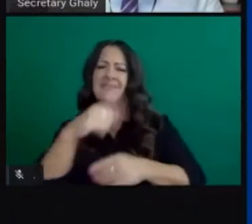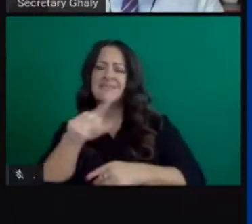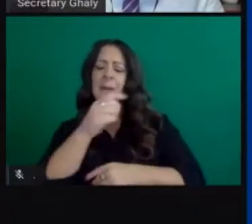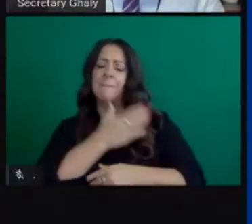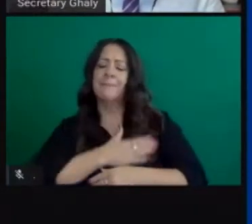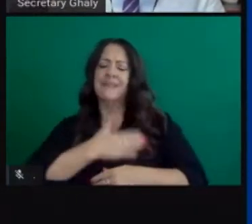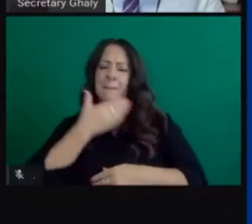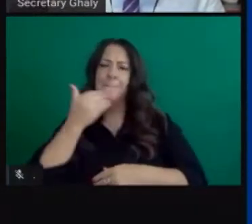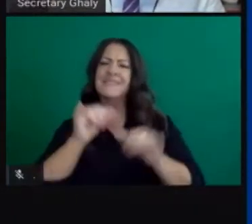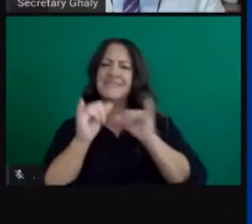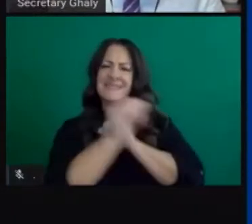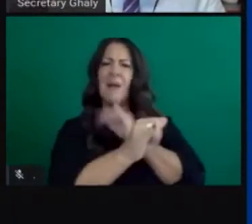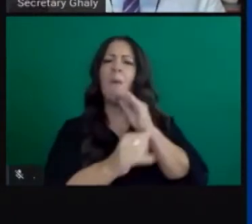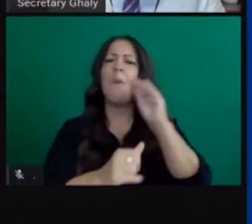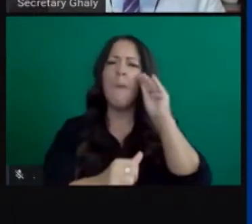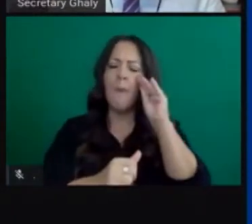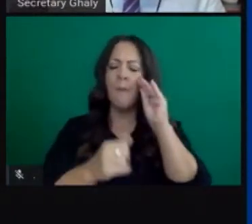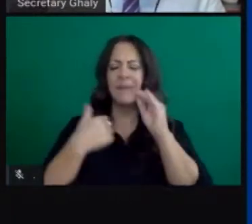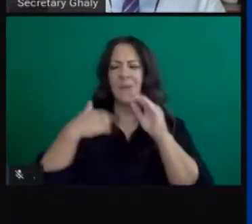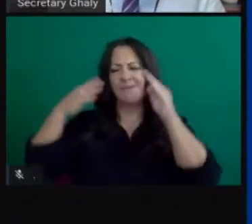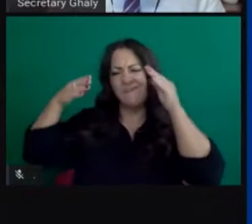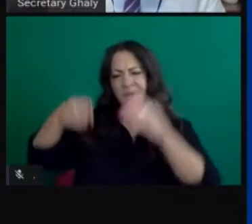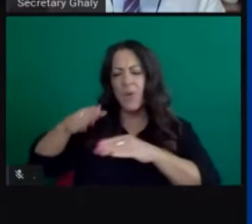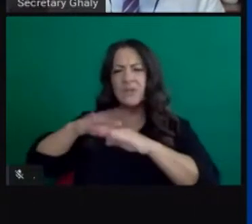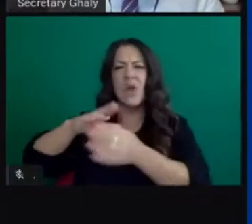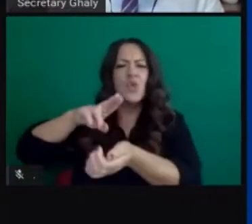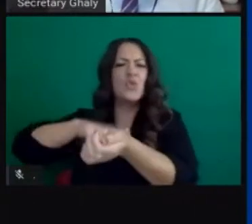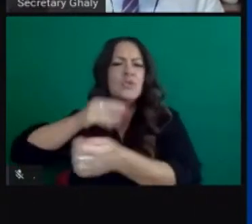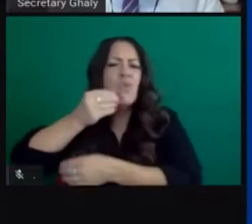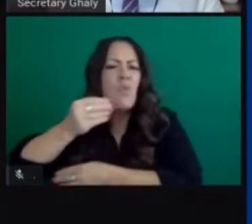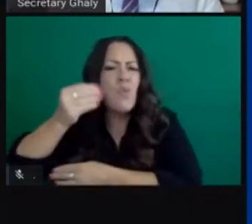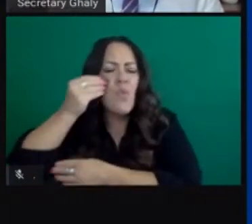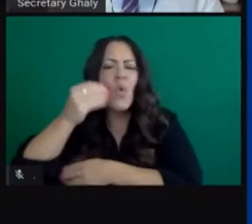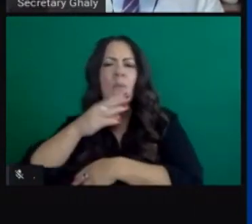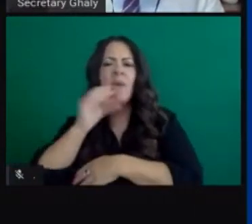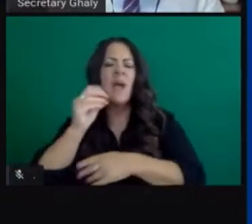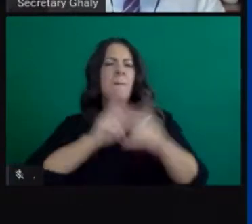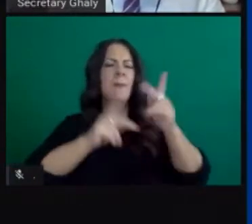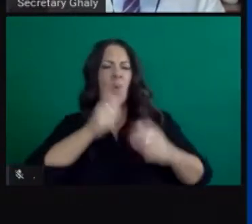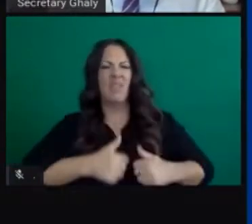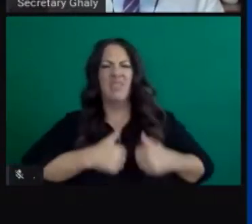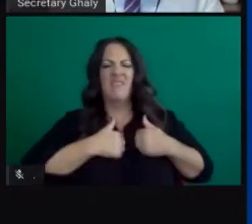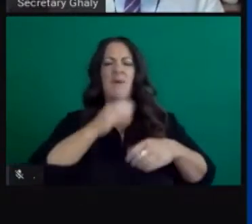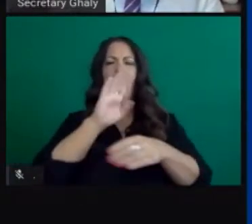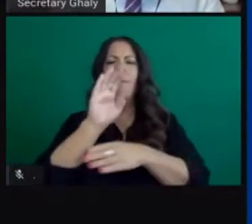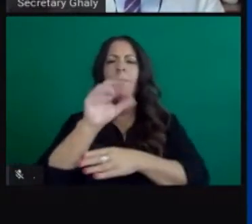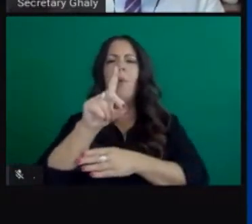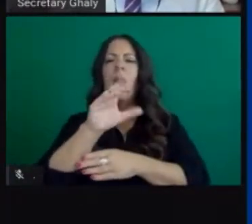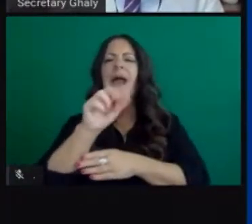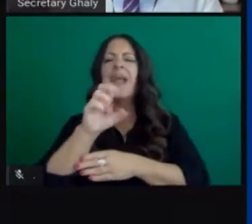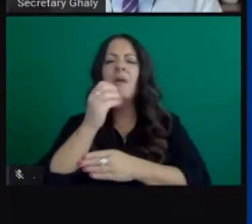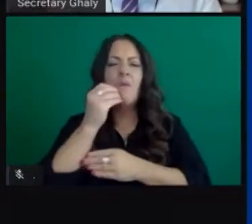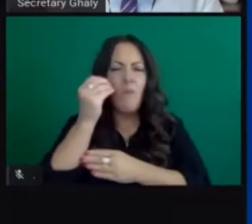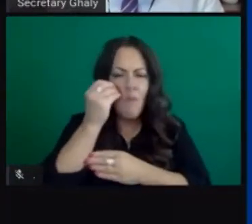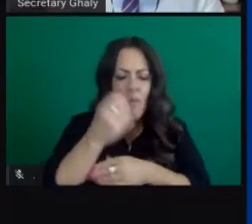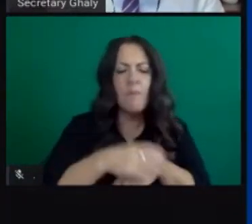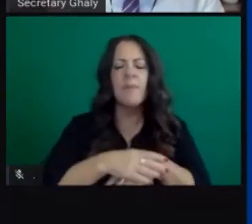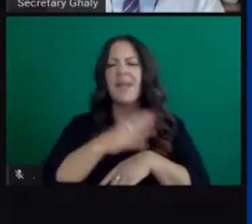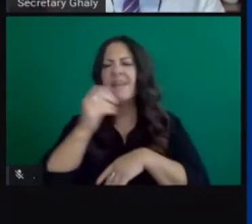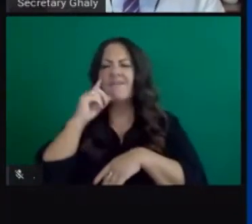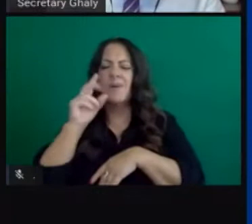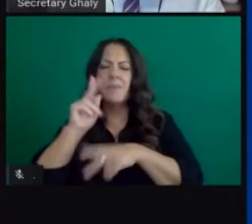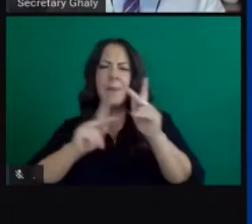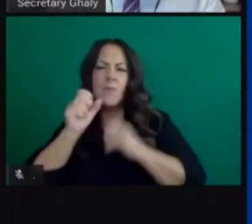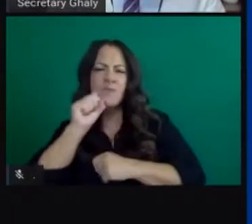really focused on our skilled nursing facilities, our residential care facilities for the elderly. And despite those